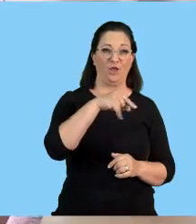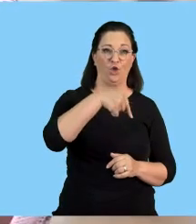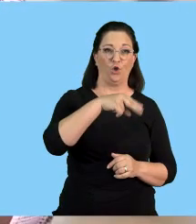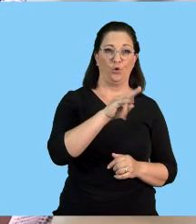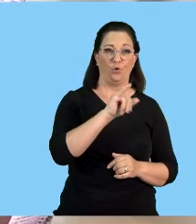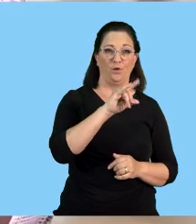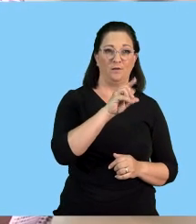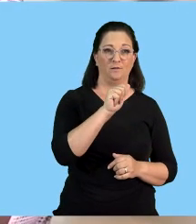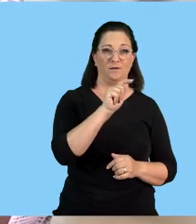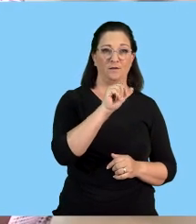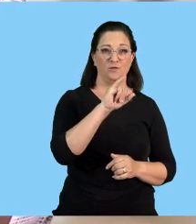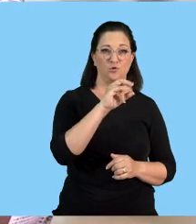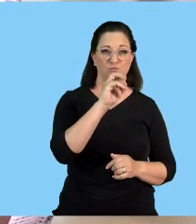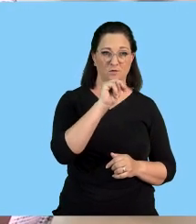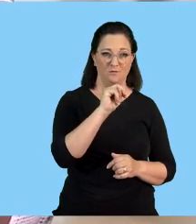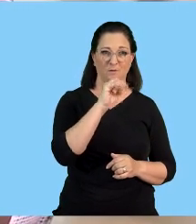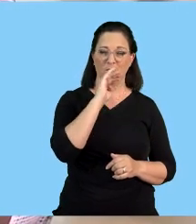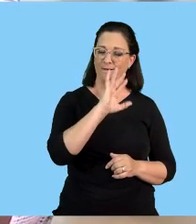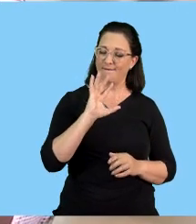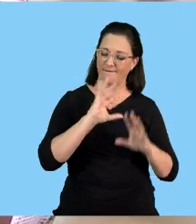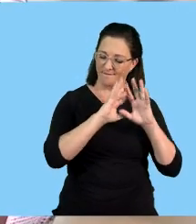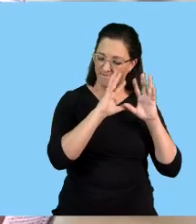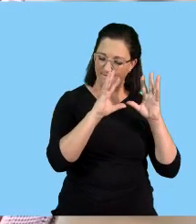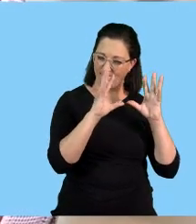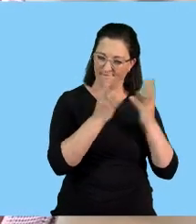here, all the assets